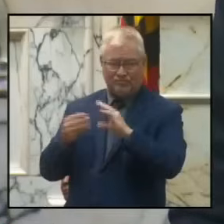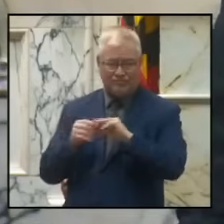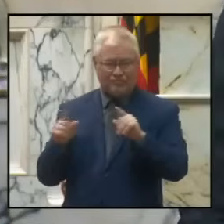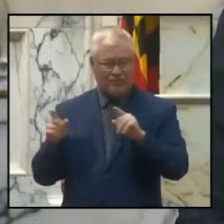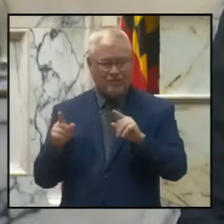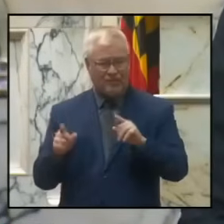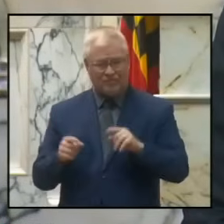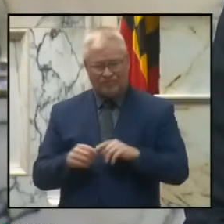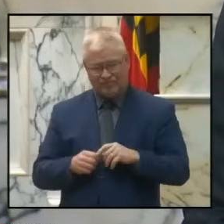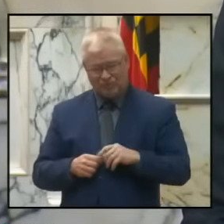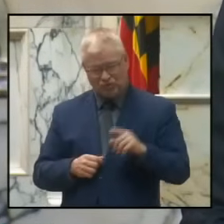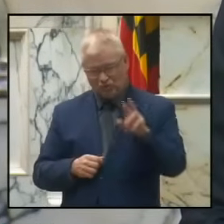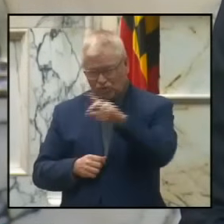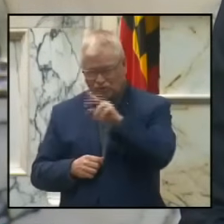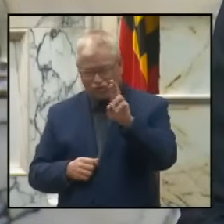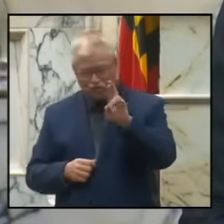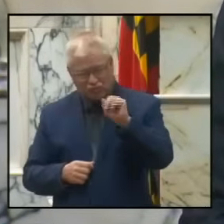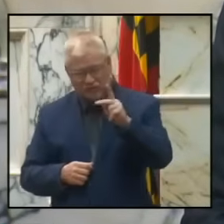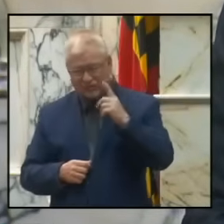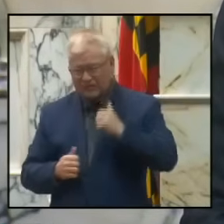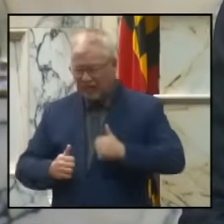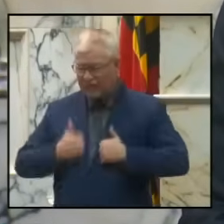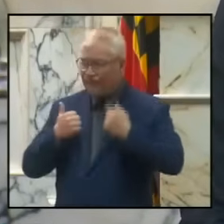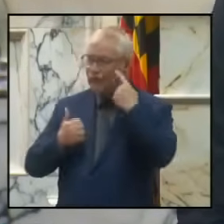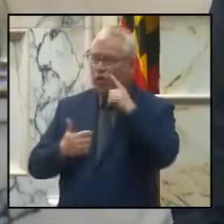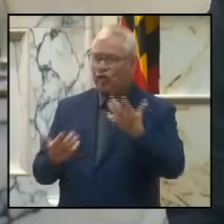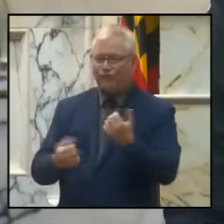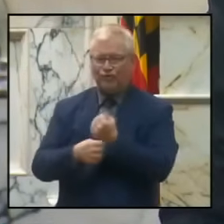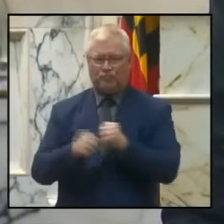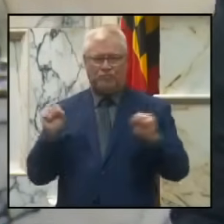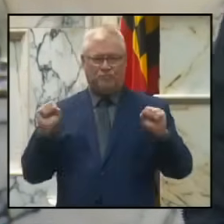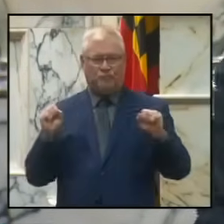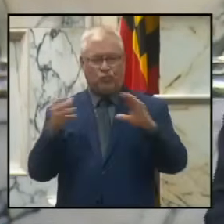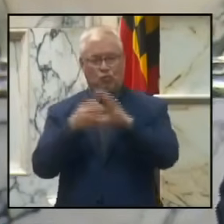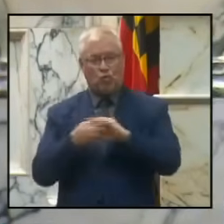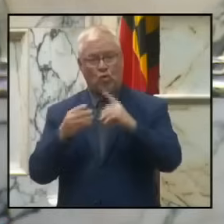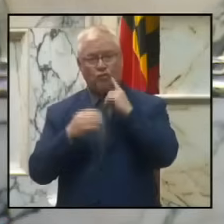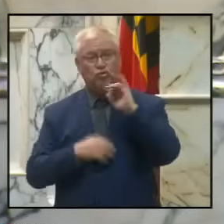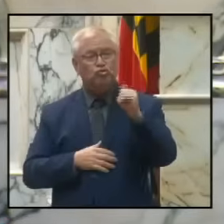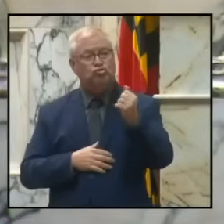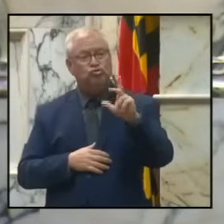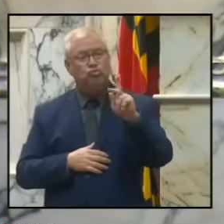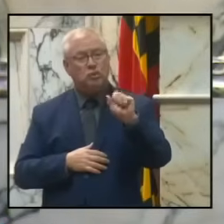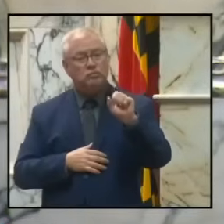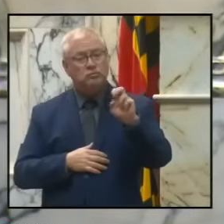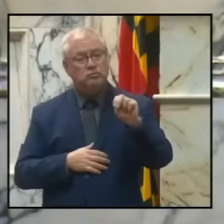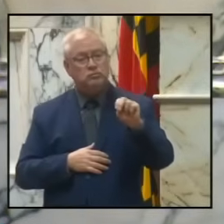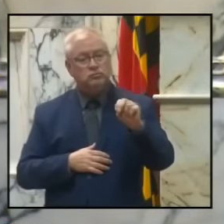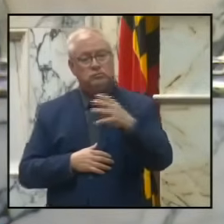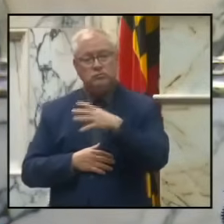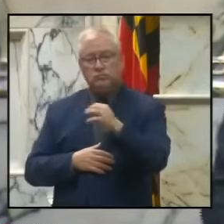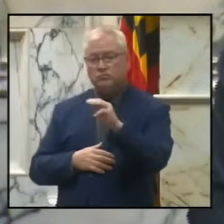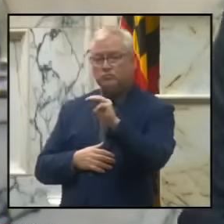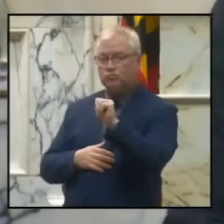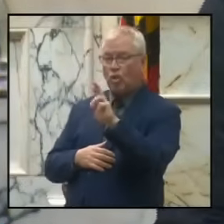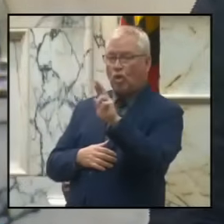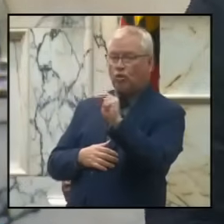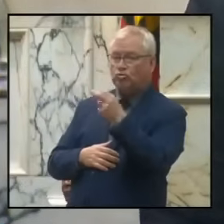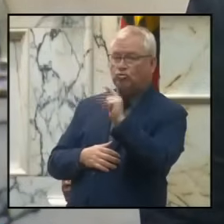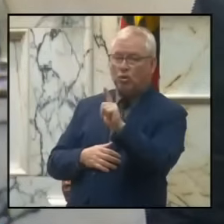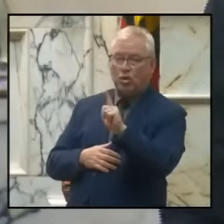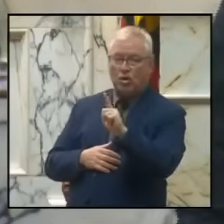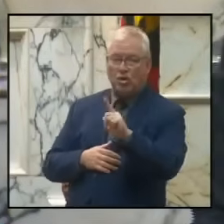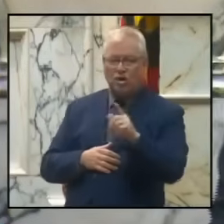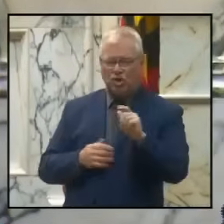freedom. It's the story of Jackson and Marshall, who changed the rules of a society where